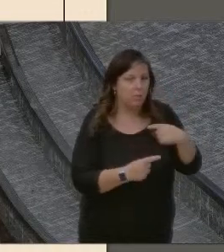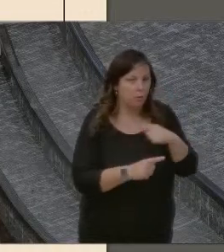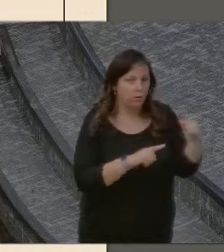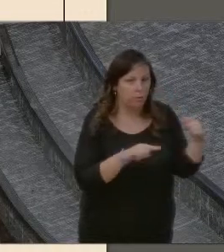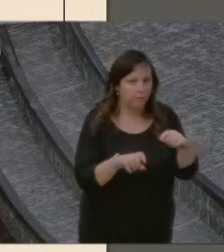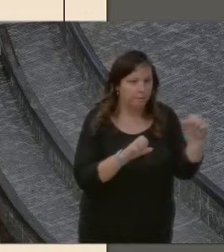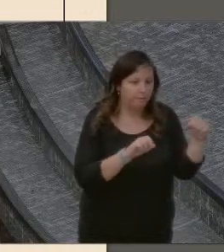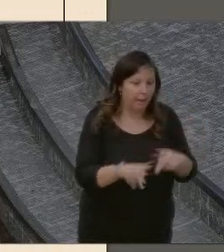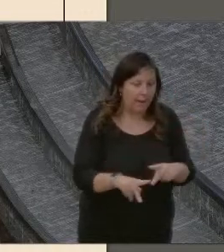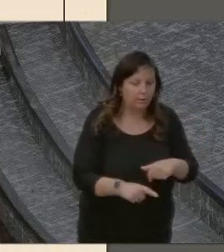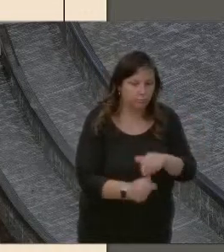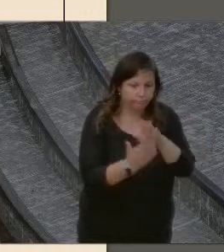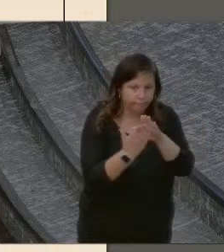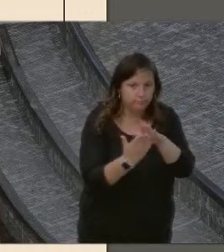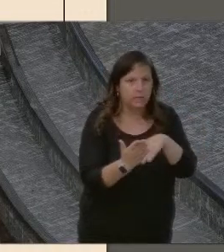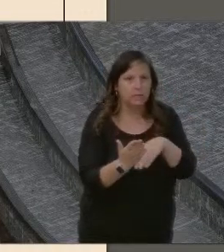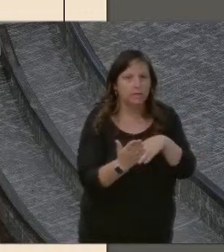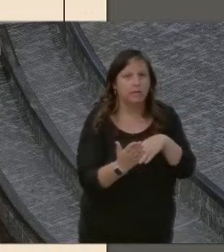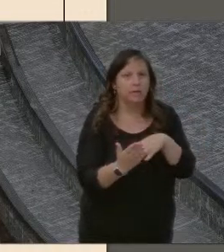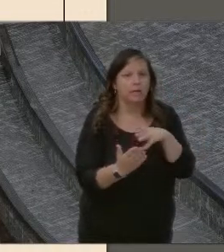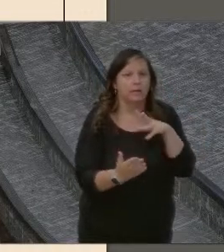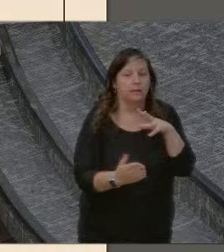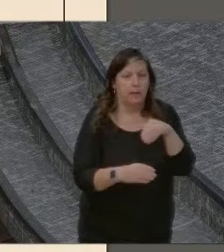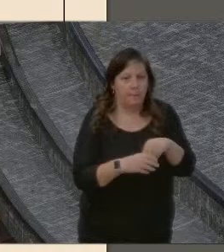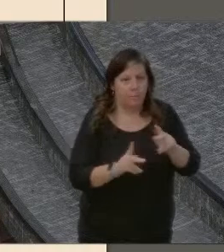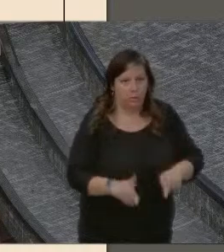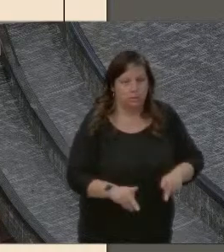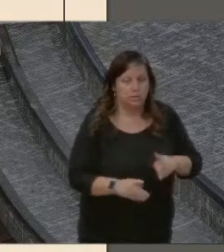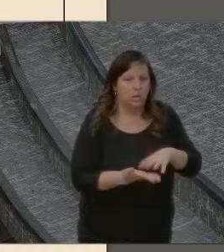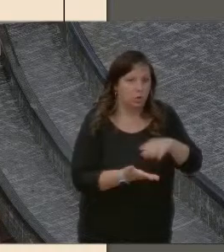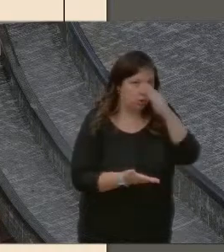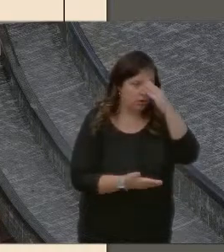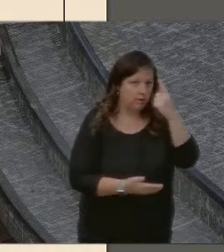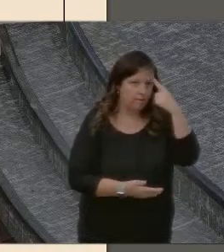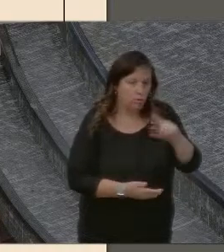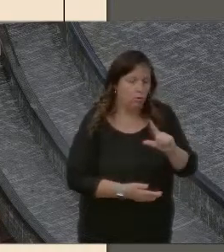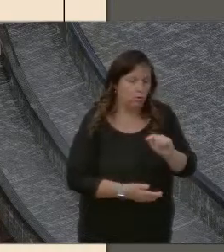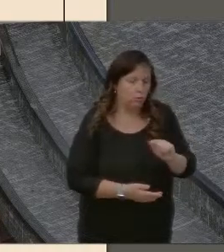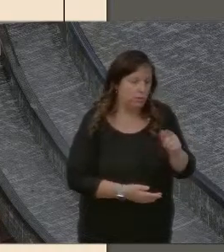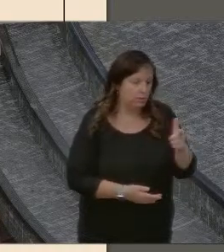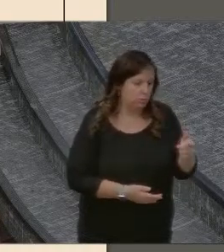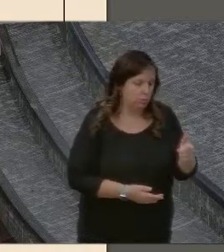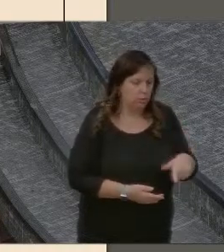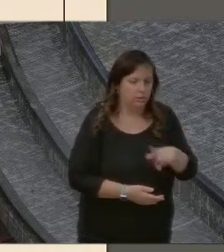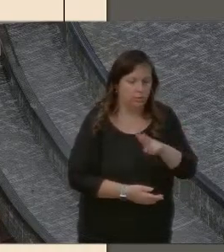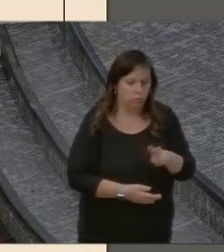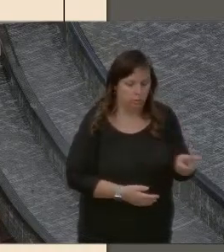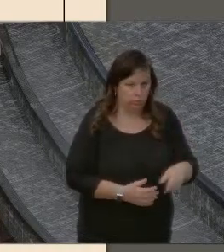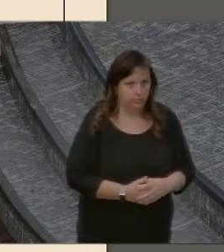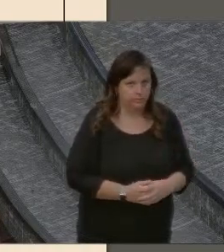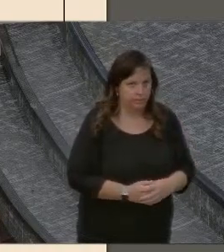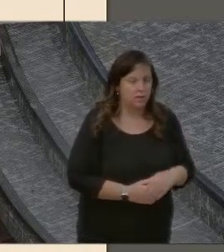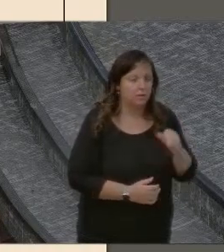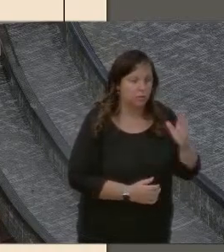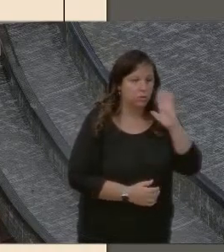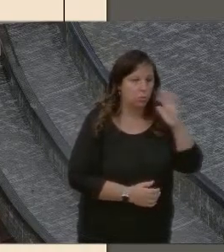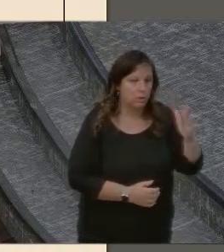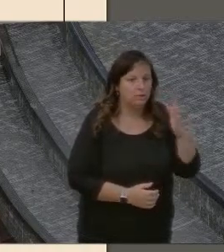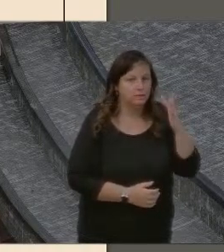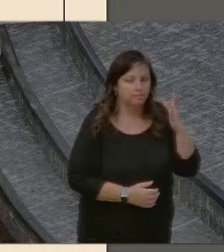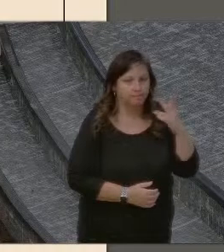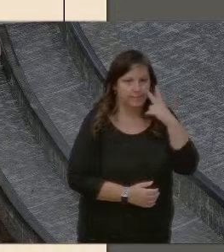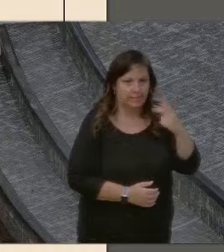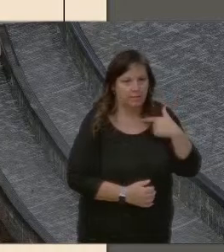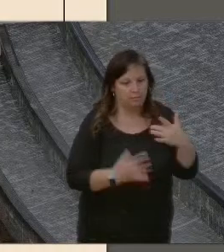2021-22. So as you can see here, and this will be a trend that you will see throughout most of the disciplinary consequences,